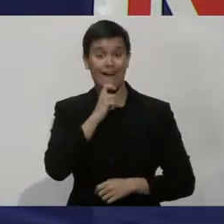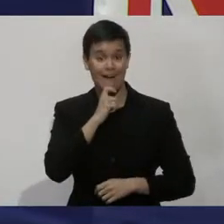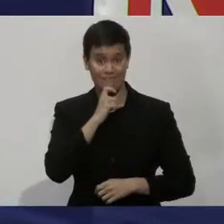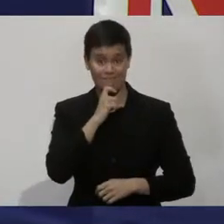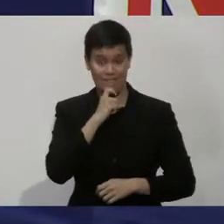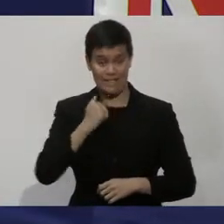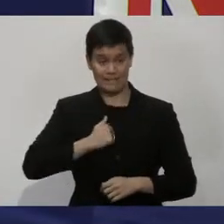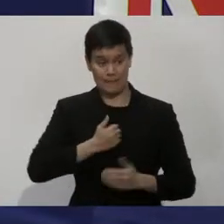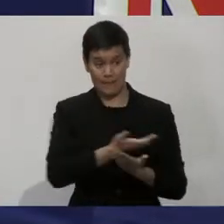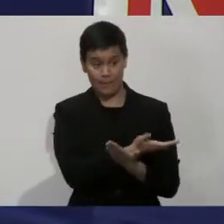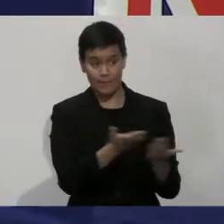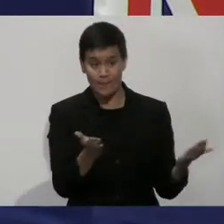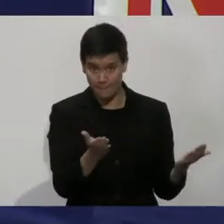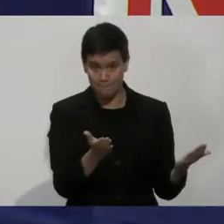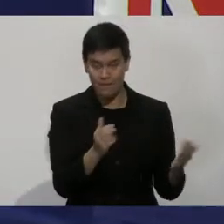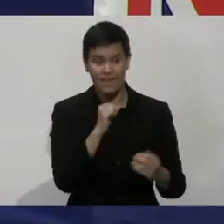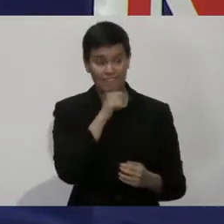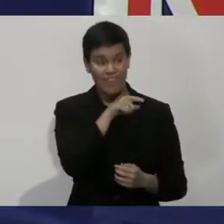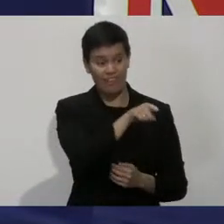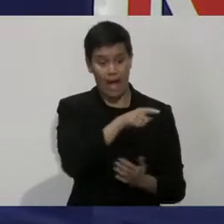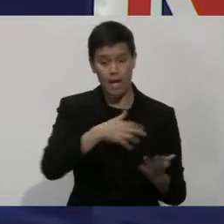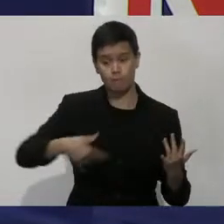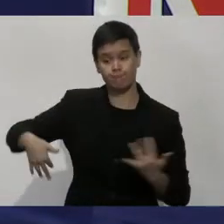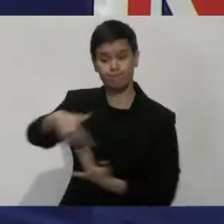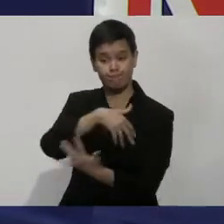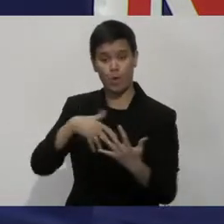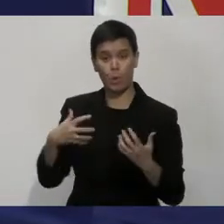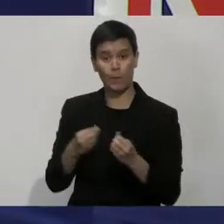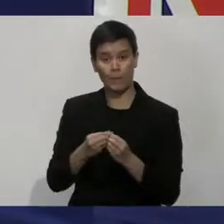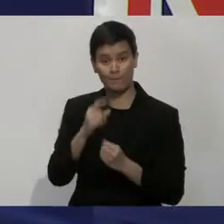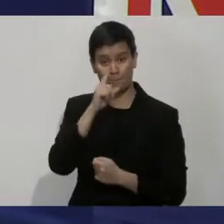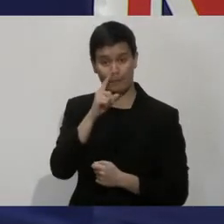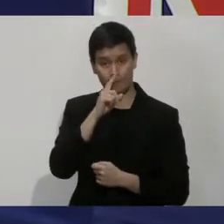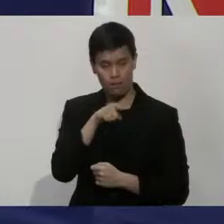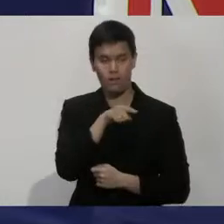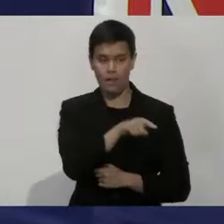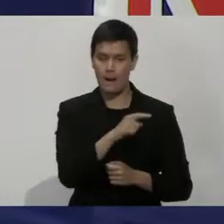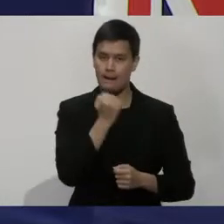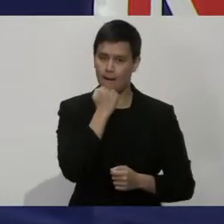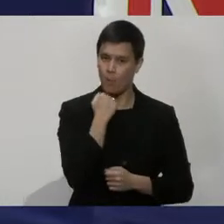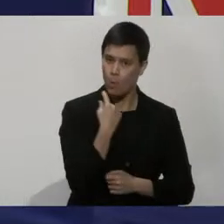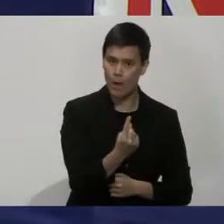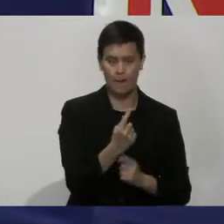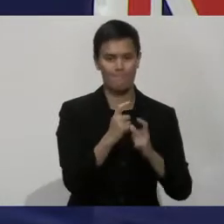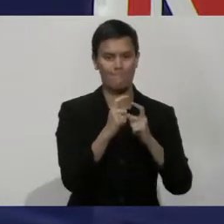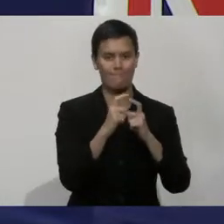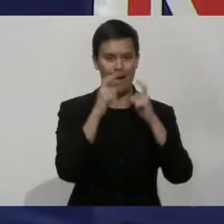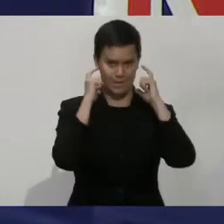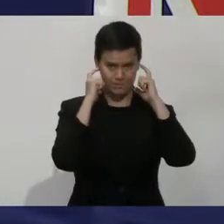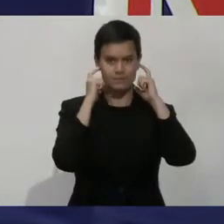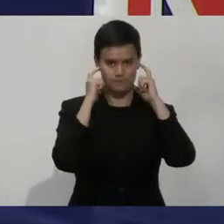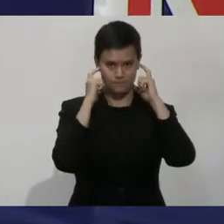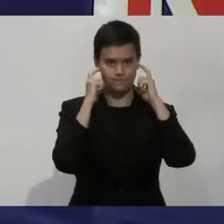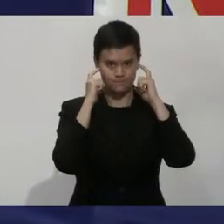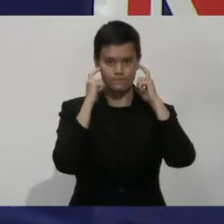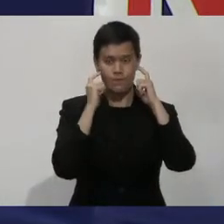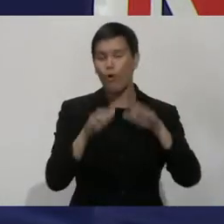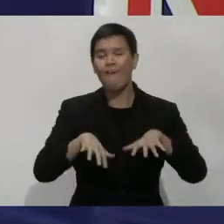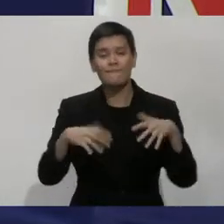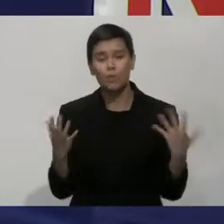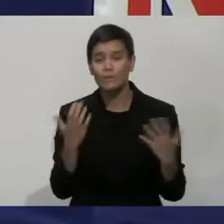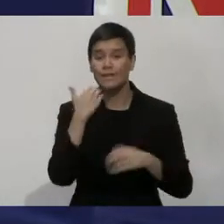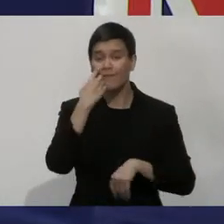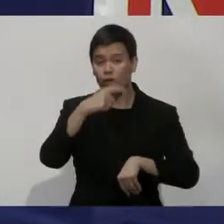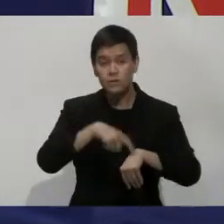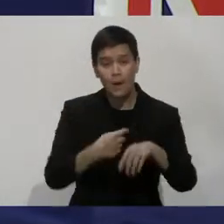guests, is they certainly wear masks as the main form of PPE. I would say, of course, because every time something like this happens, we do